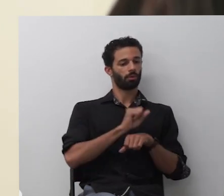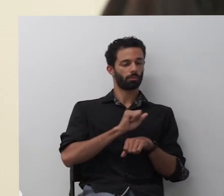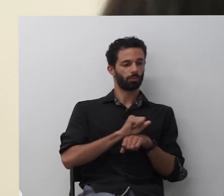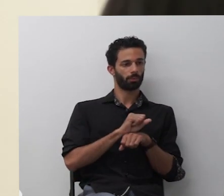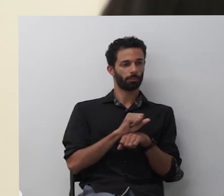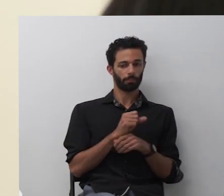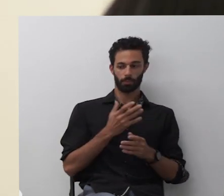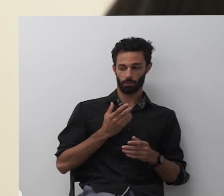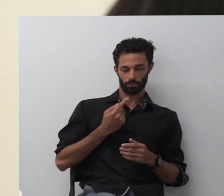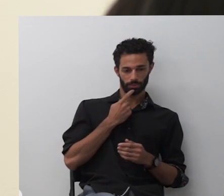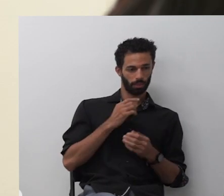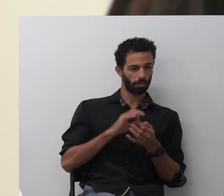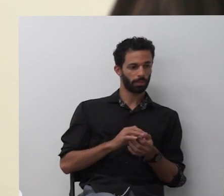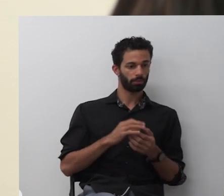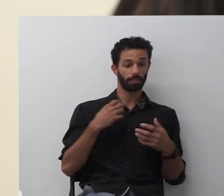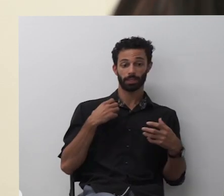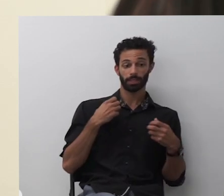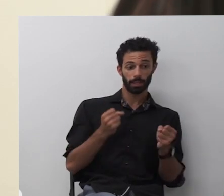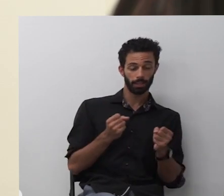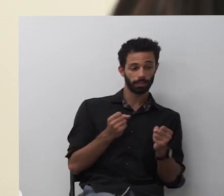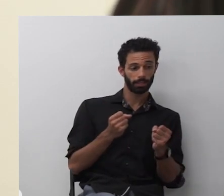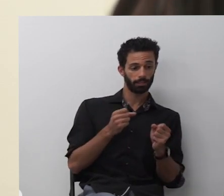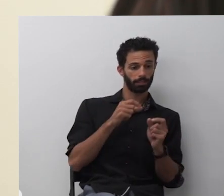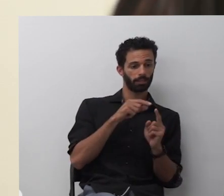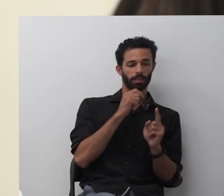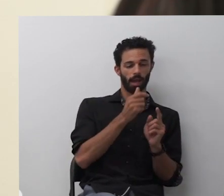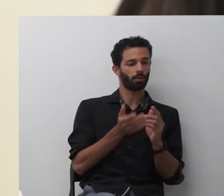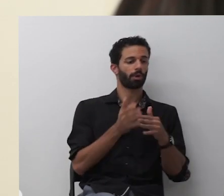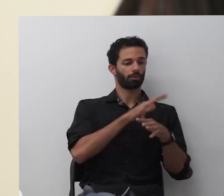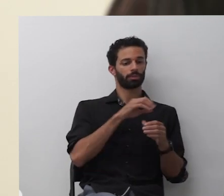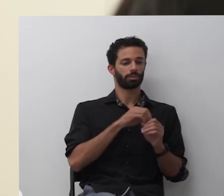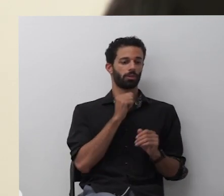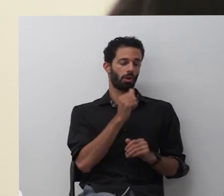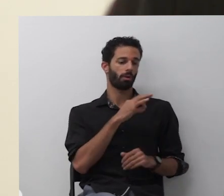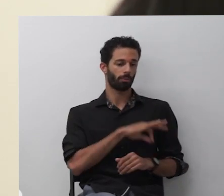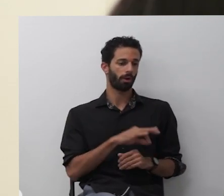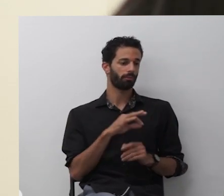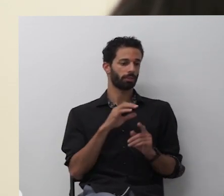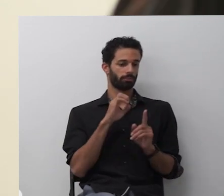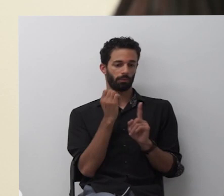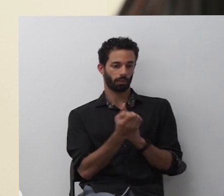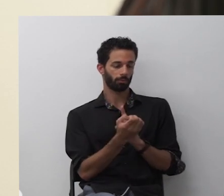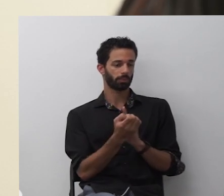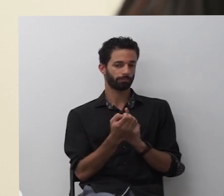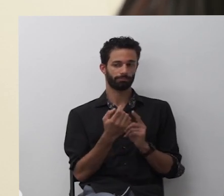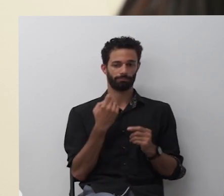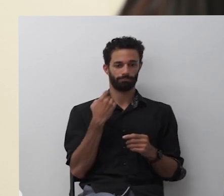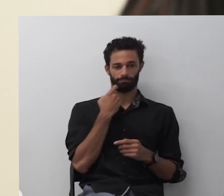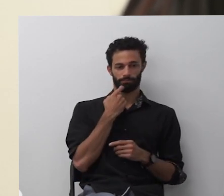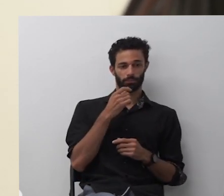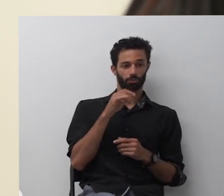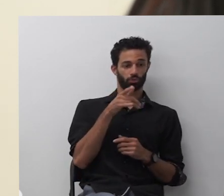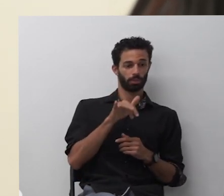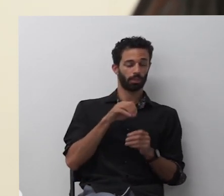said about healing not necessarily being prioritized in a lot of nonprofit ecosystems. This past July in